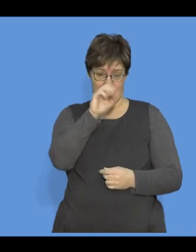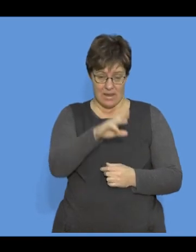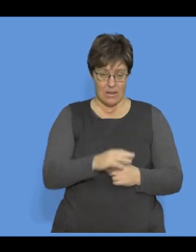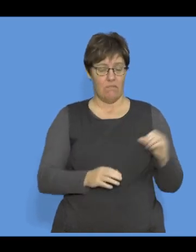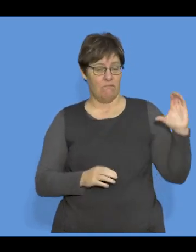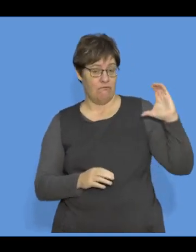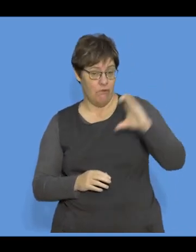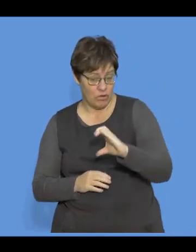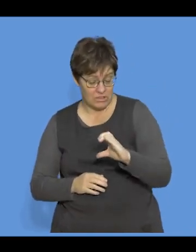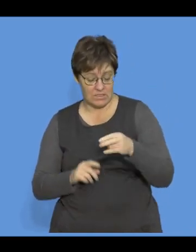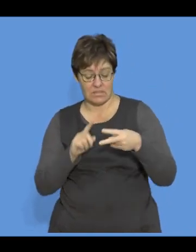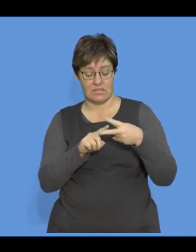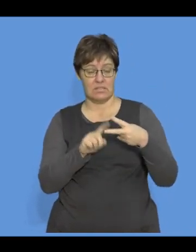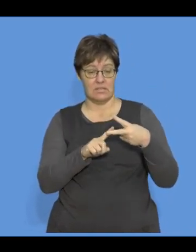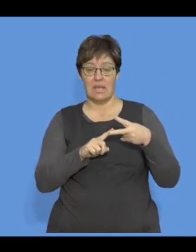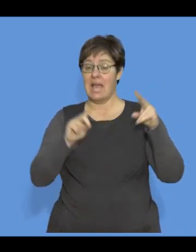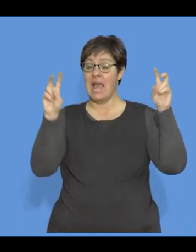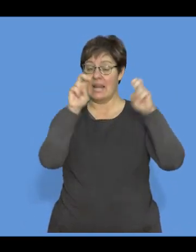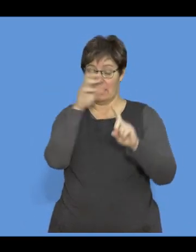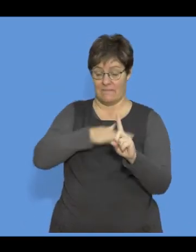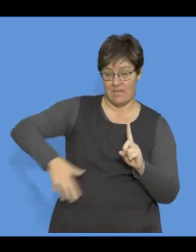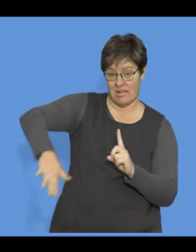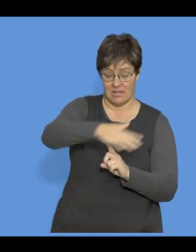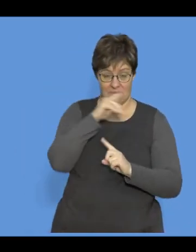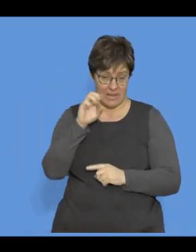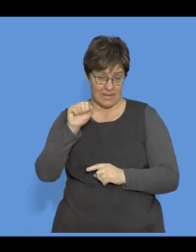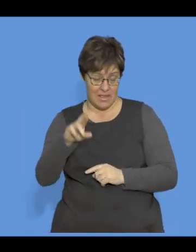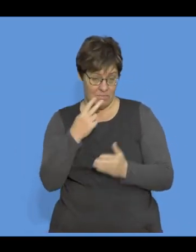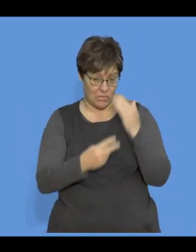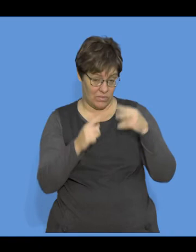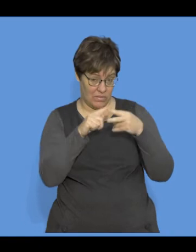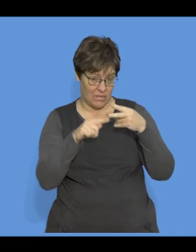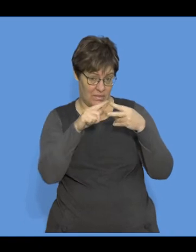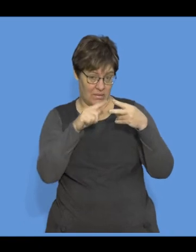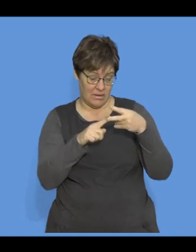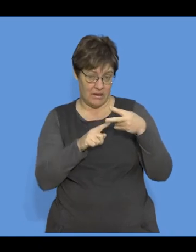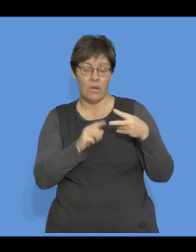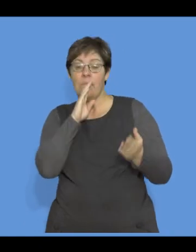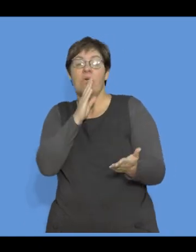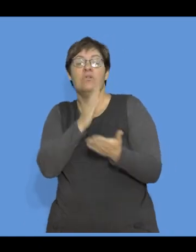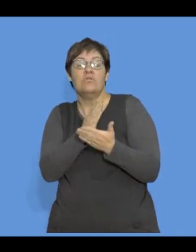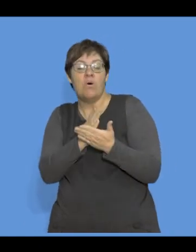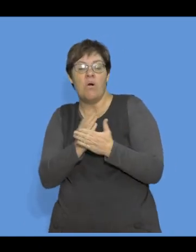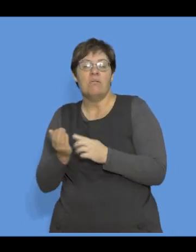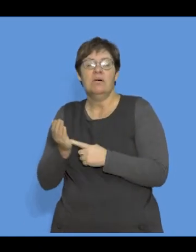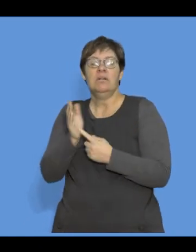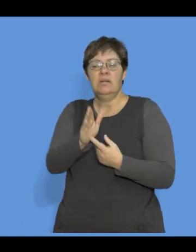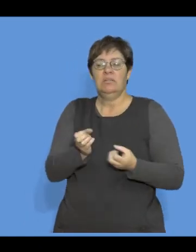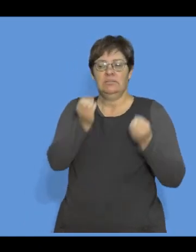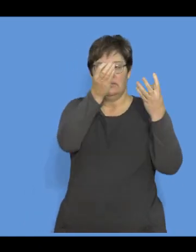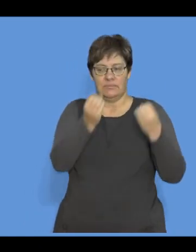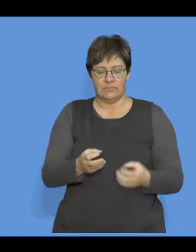force vector and there's the electric field vector. And we need to make sure that we give the sign just like we